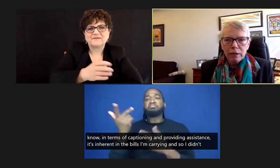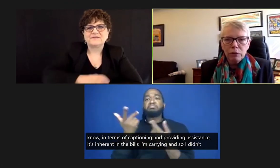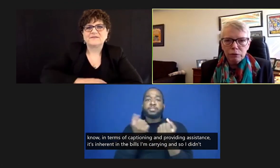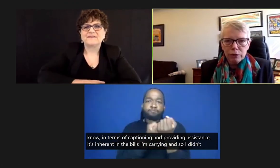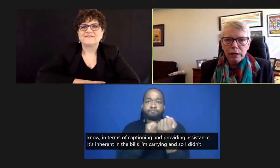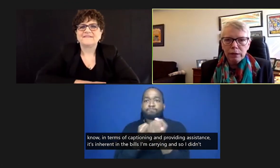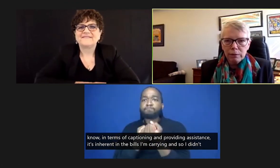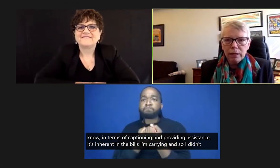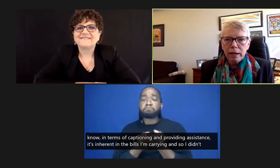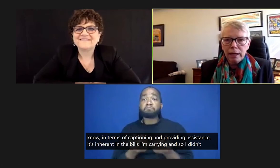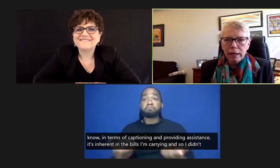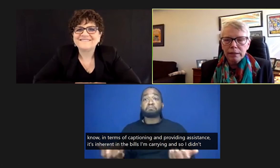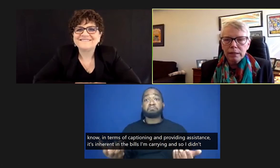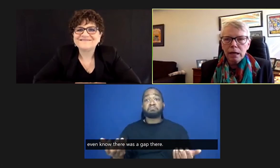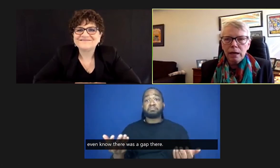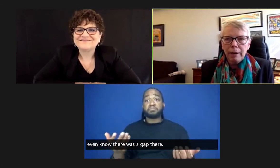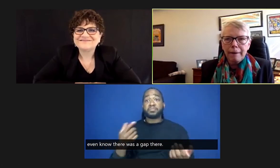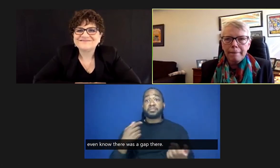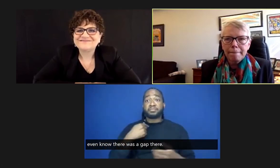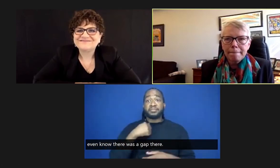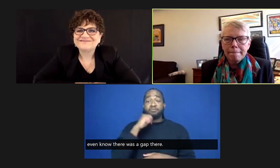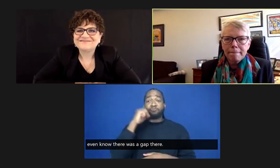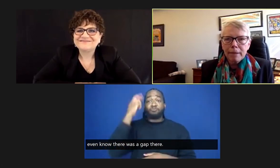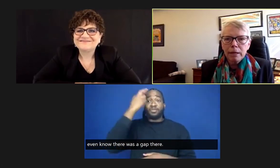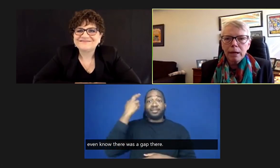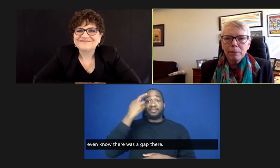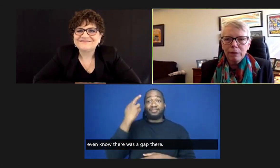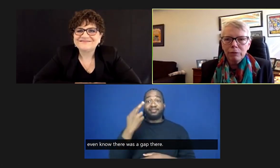So thank you for telling me that. I'm